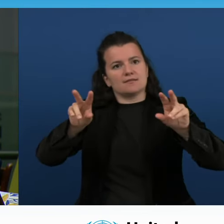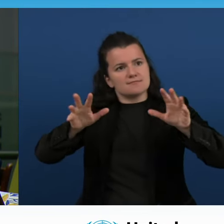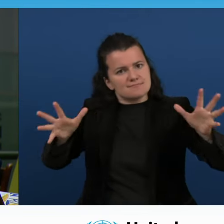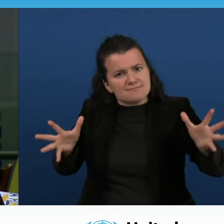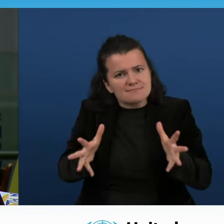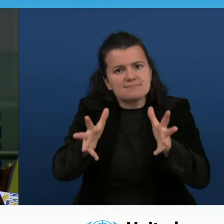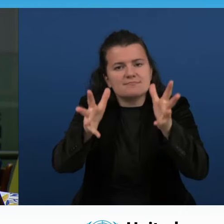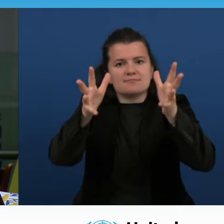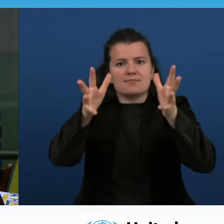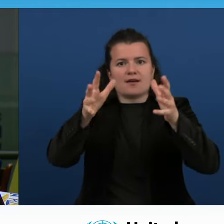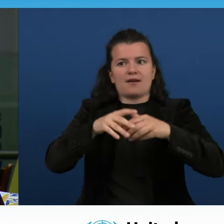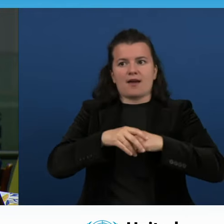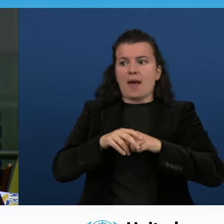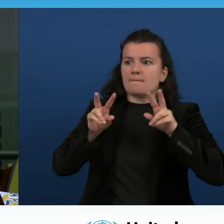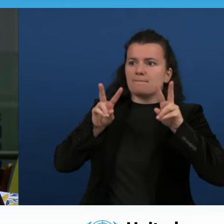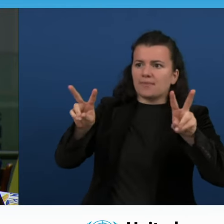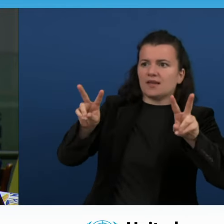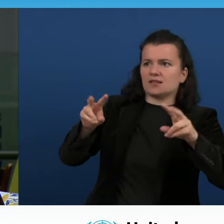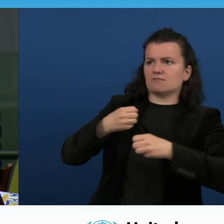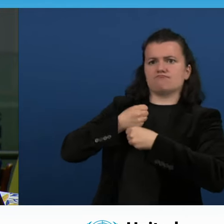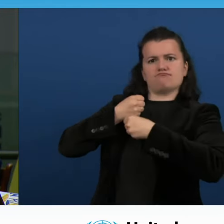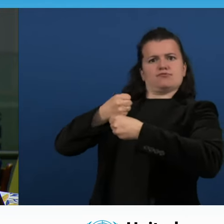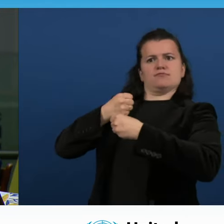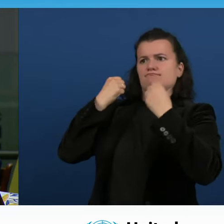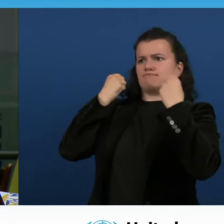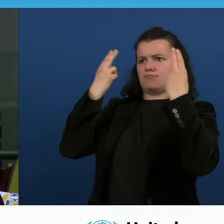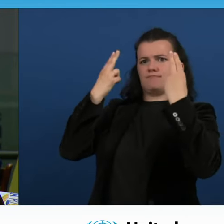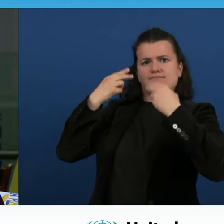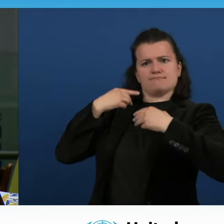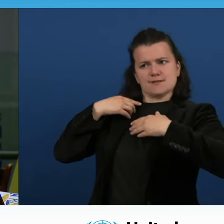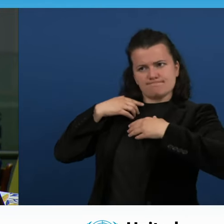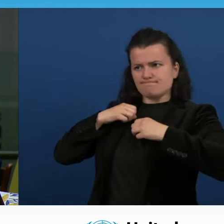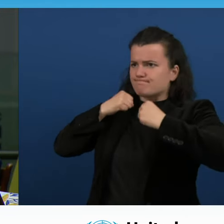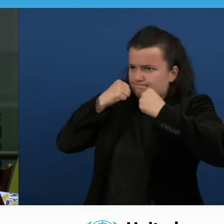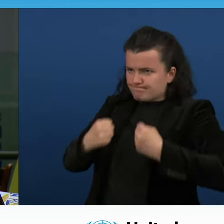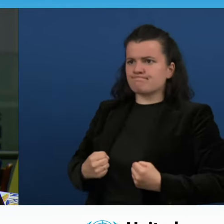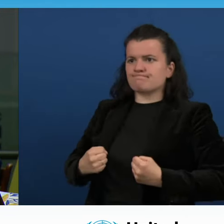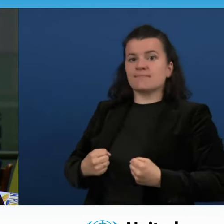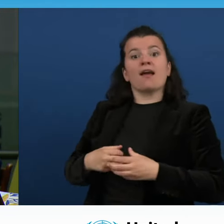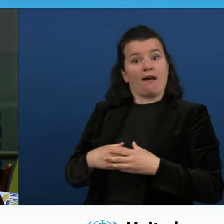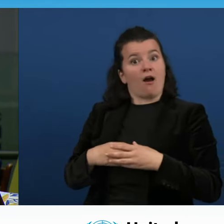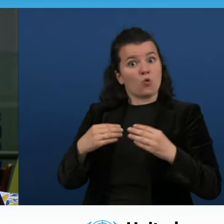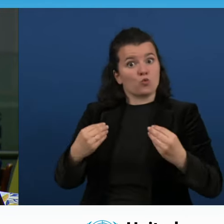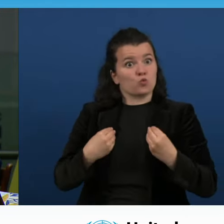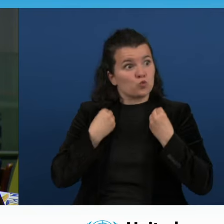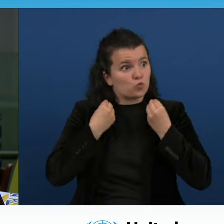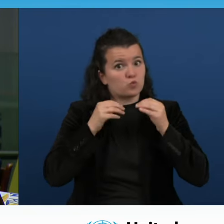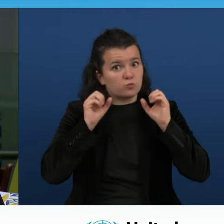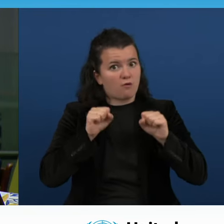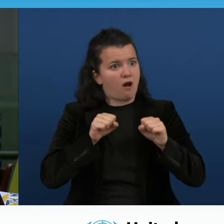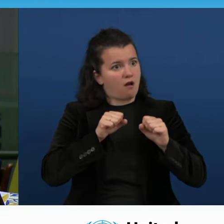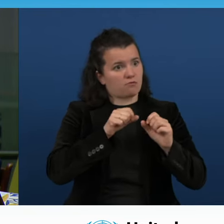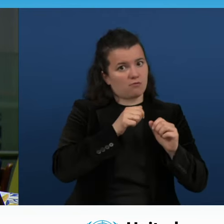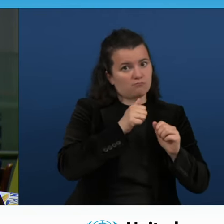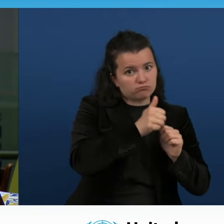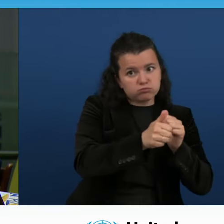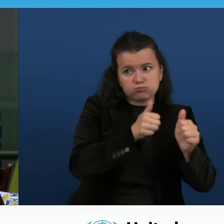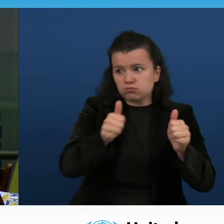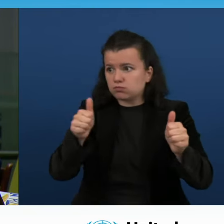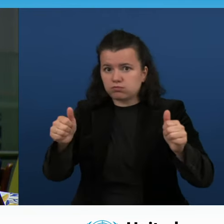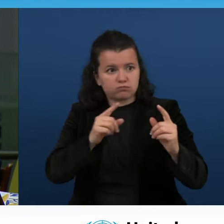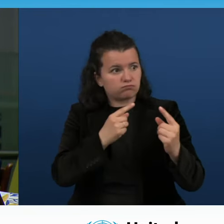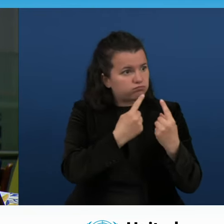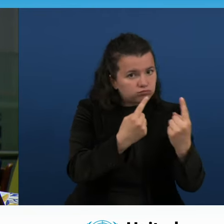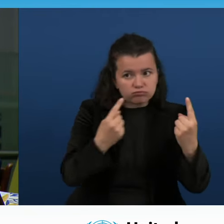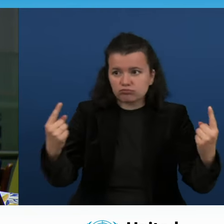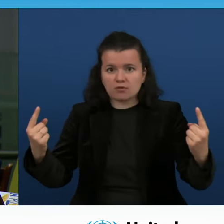especially in areas where we have an unimaginable impact of war,